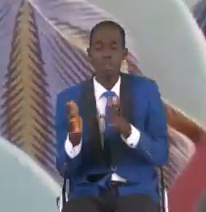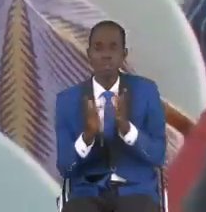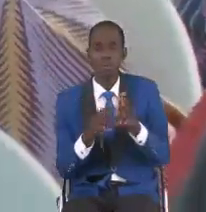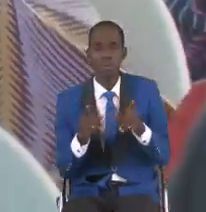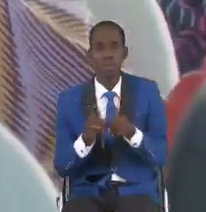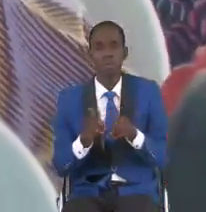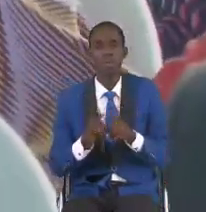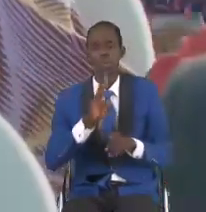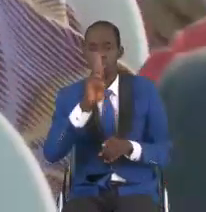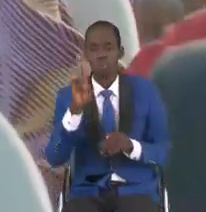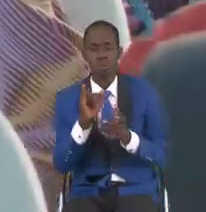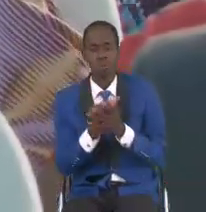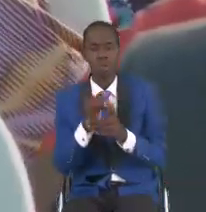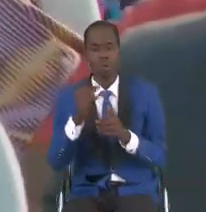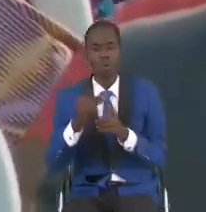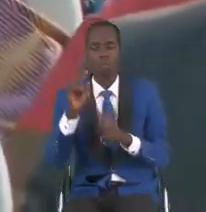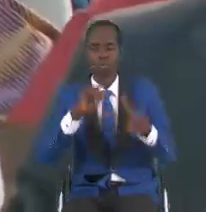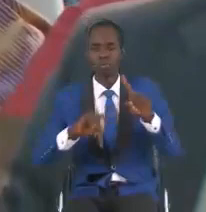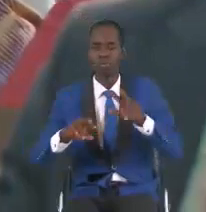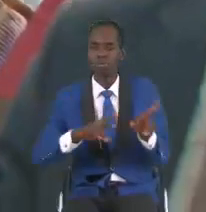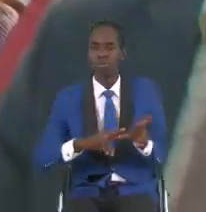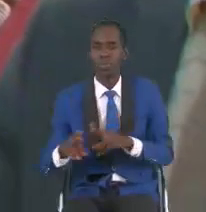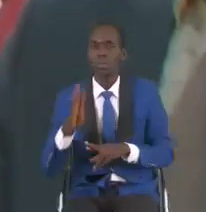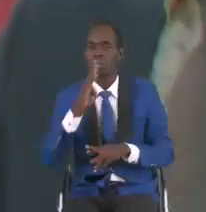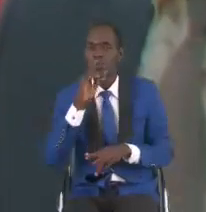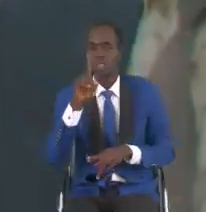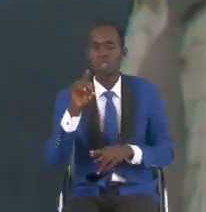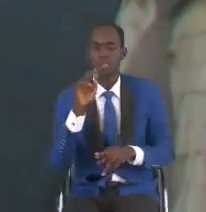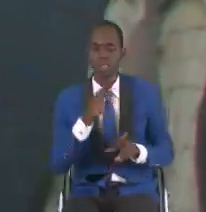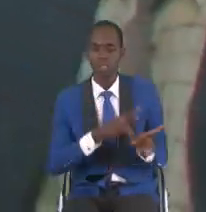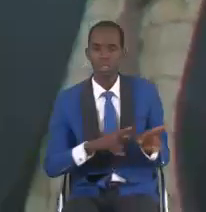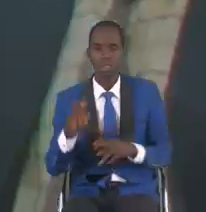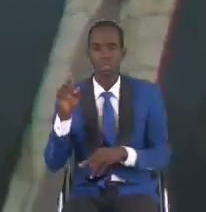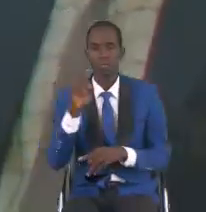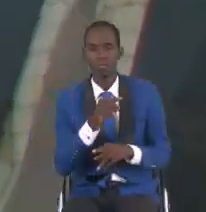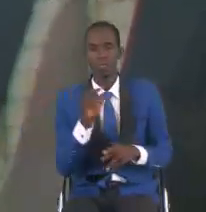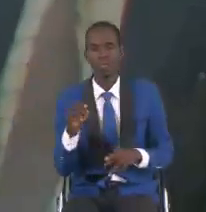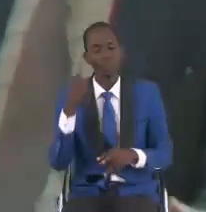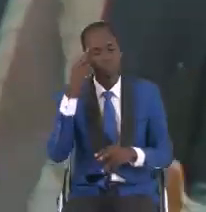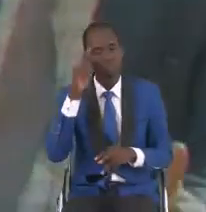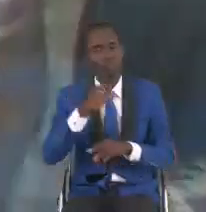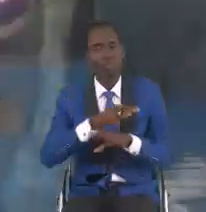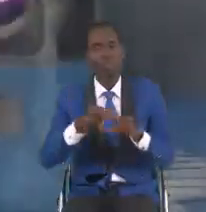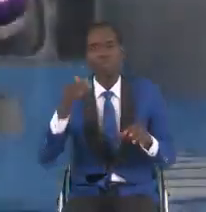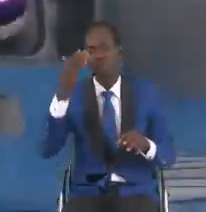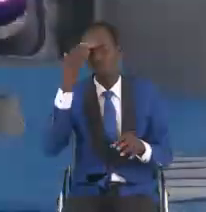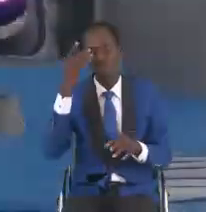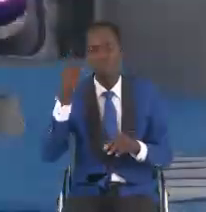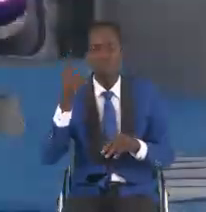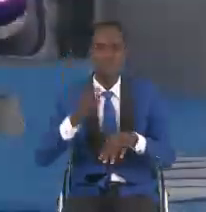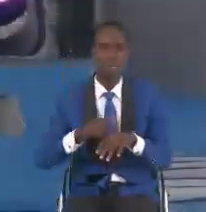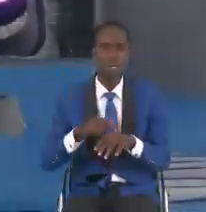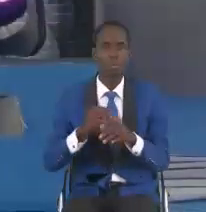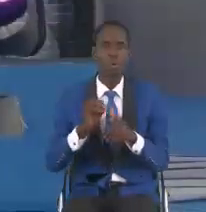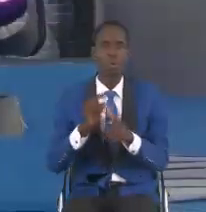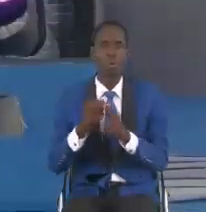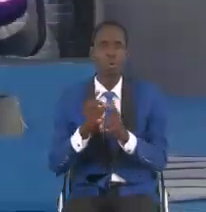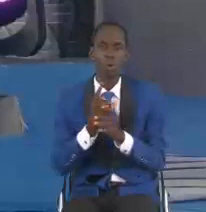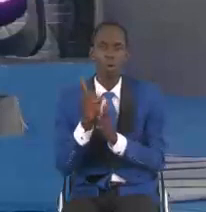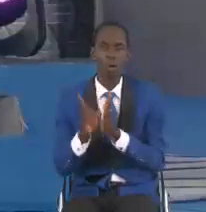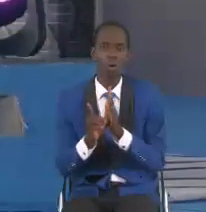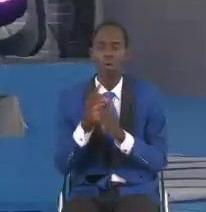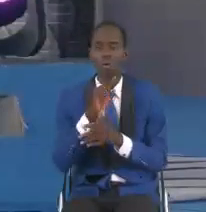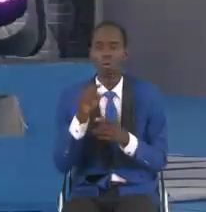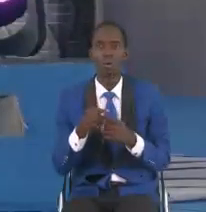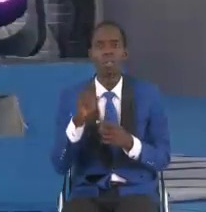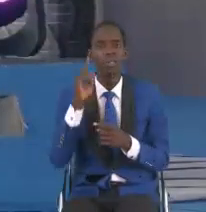ye ready therefore, for you do not know the time or the hour when it will come. If he said we